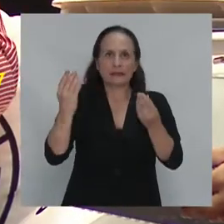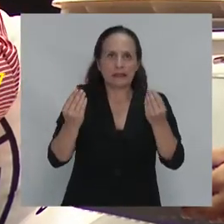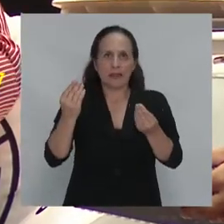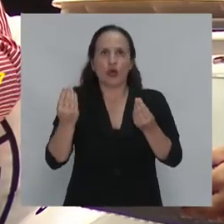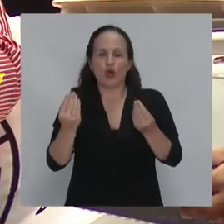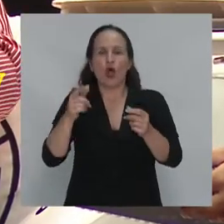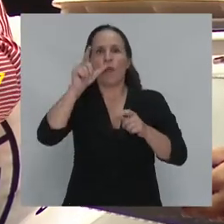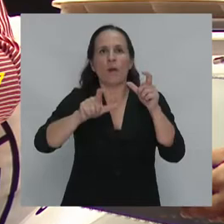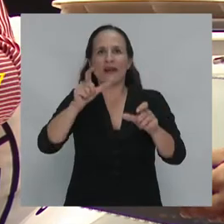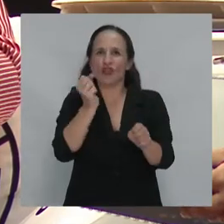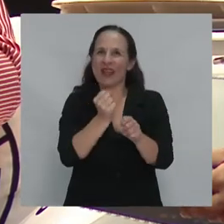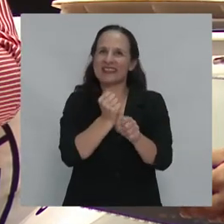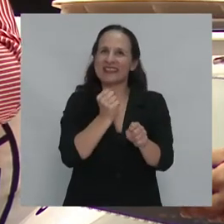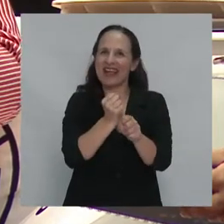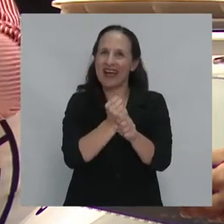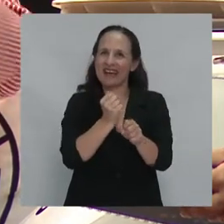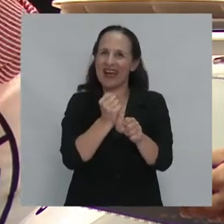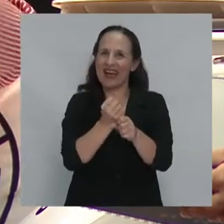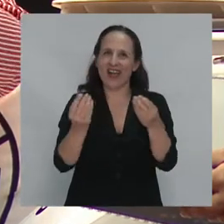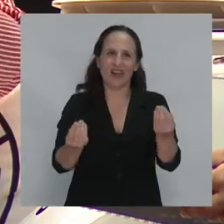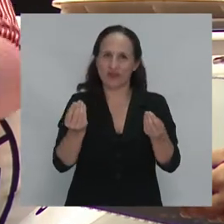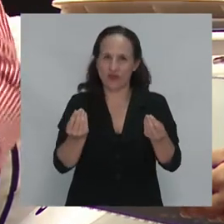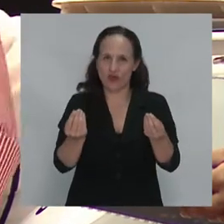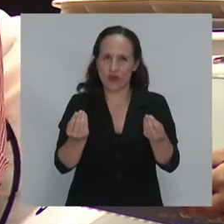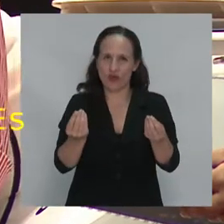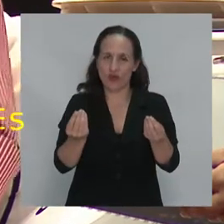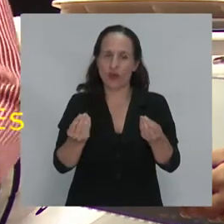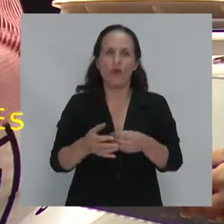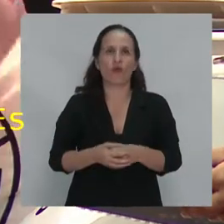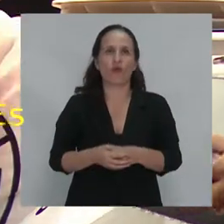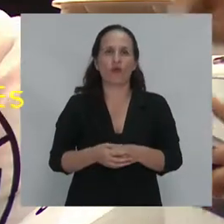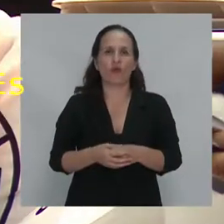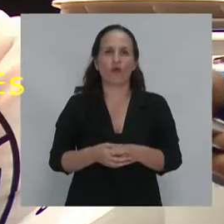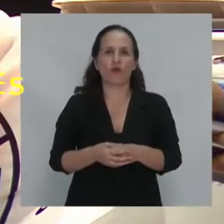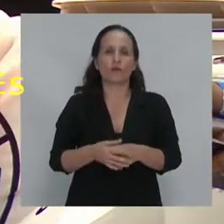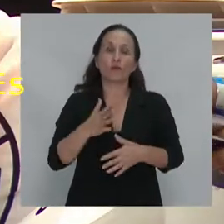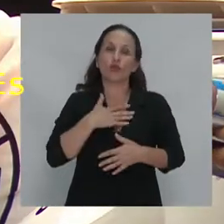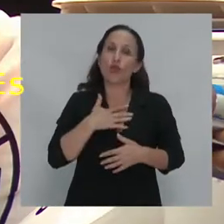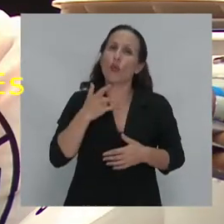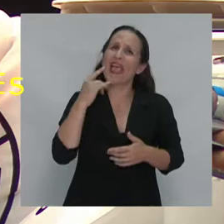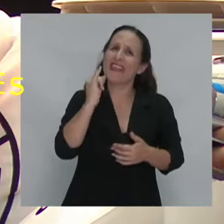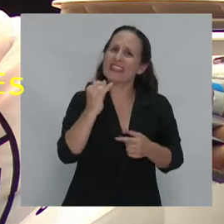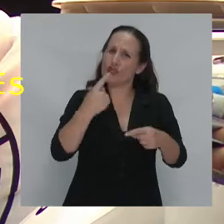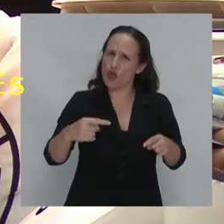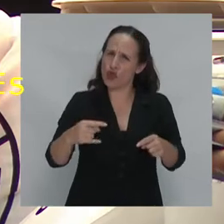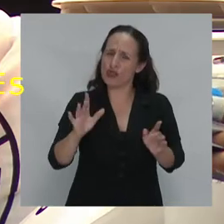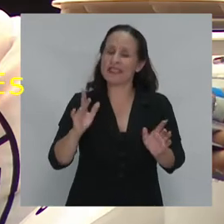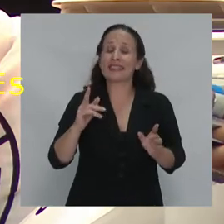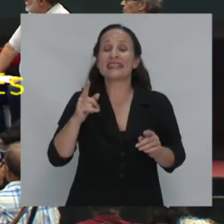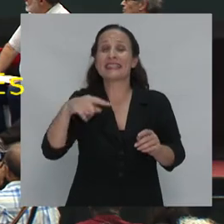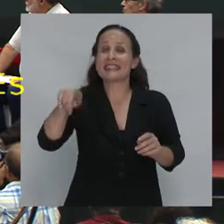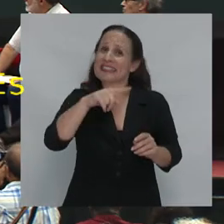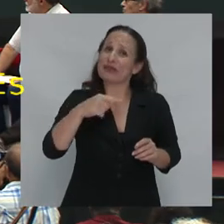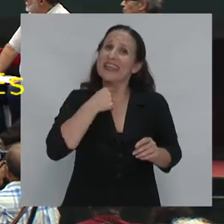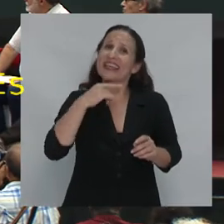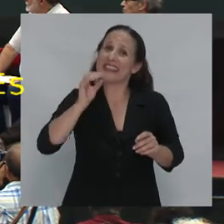it in five minutes I don't see how we can do that so let me keep asserting these things if you want more detail I have a homepage